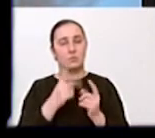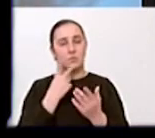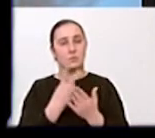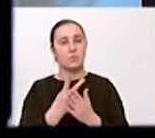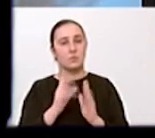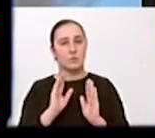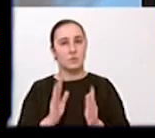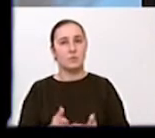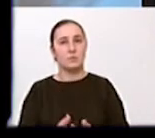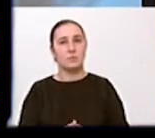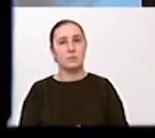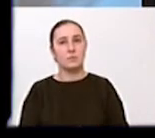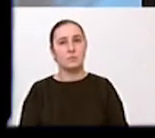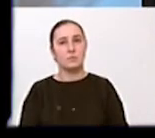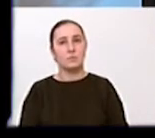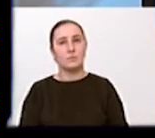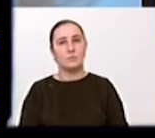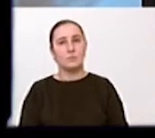ko'ramiz.